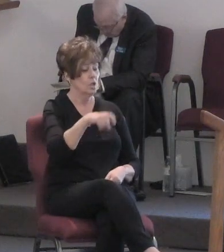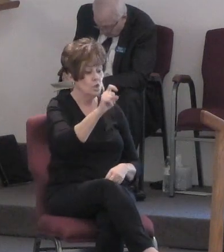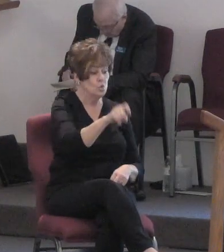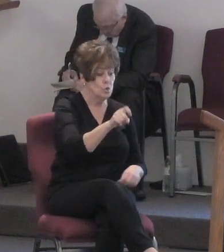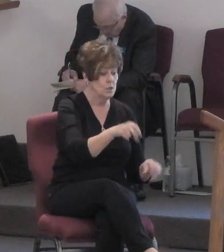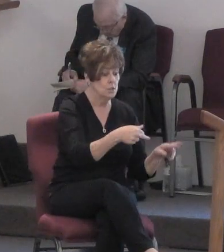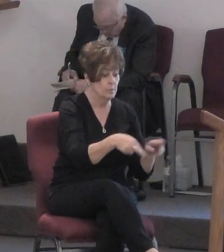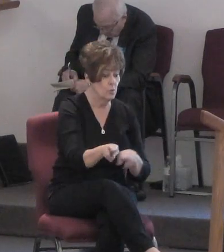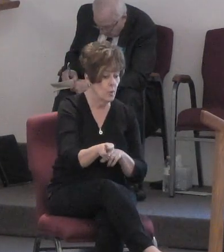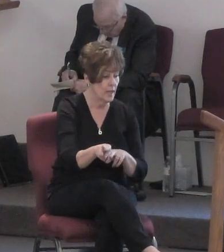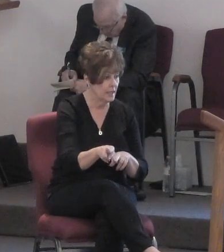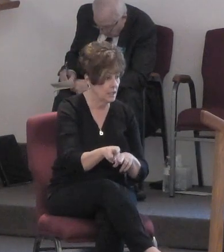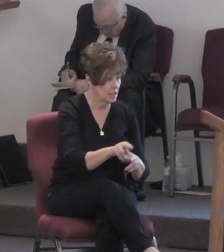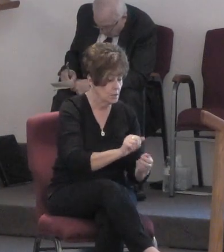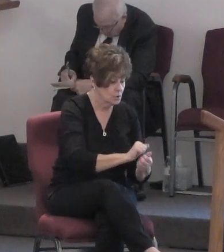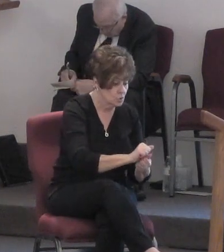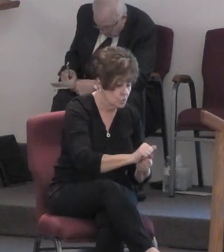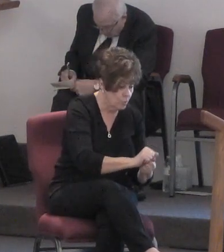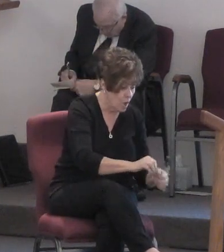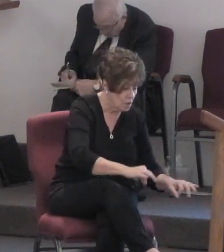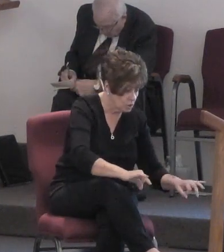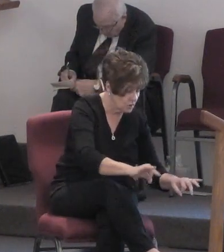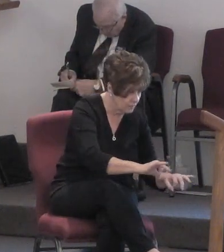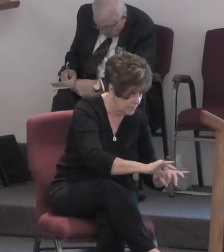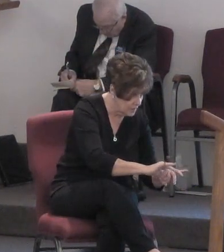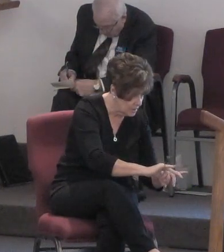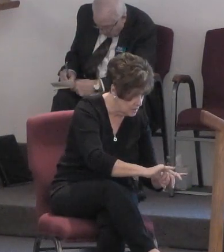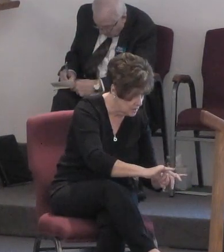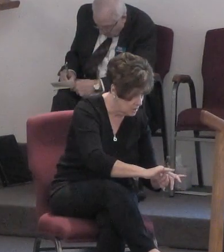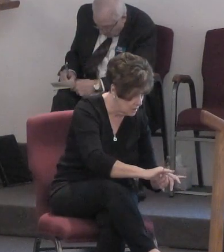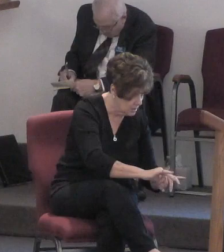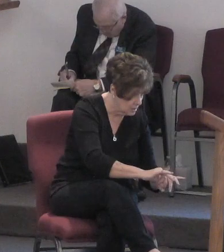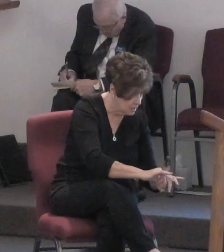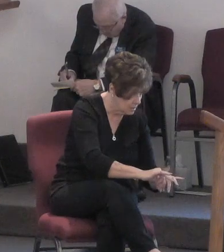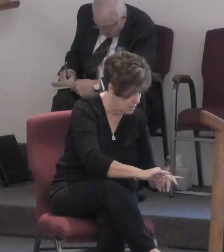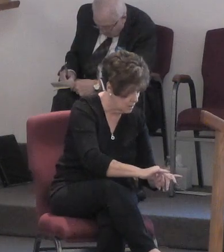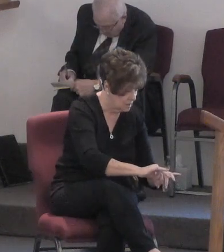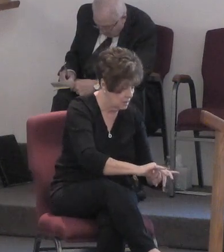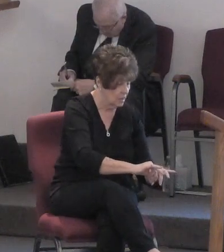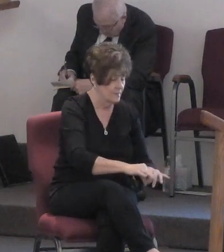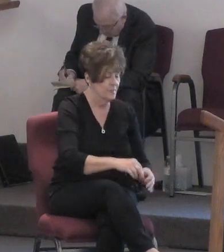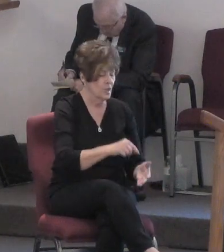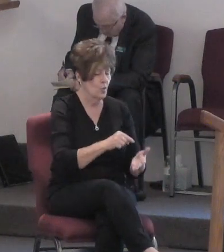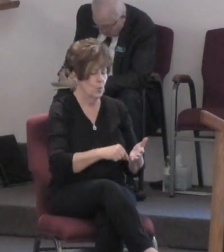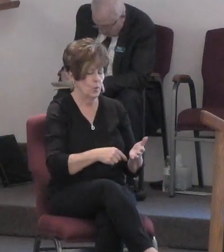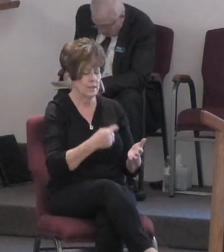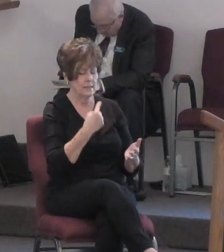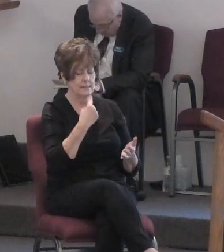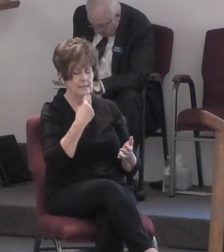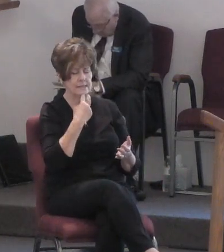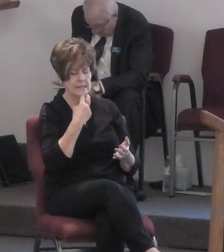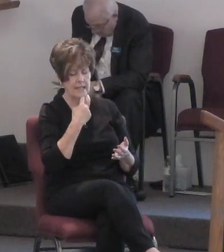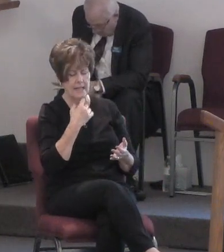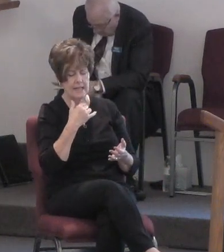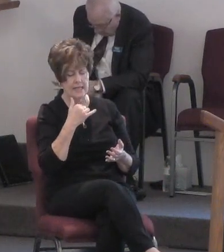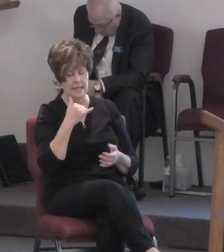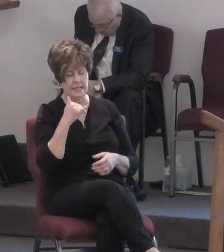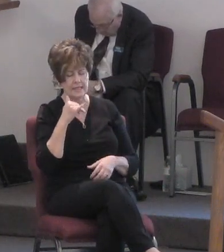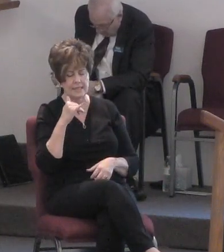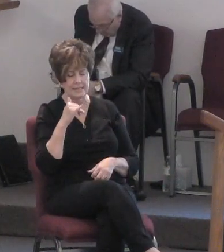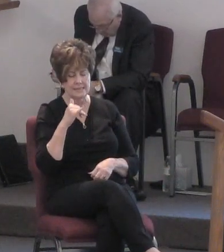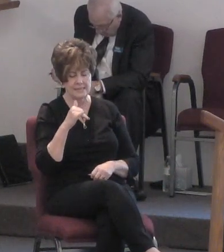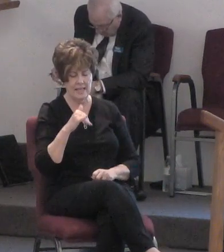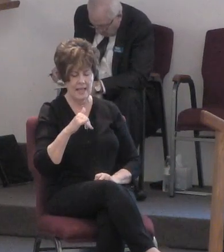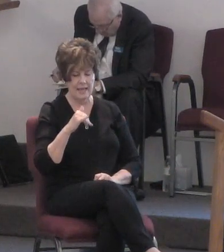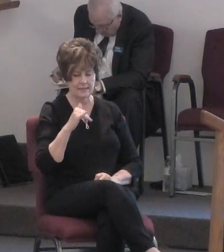feet. Now, was he saying to us, let's start a brand new ordinance, let's do something brand new, so every feet, let's bust the water